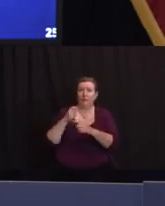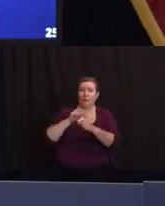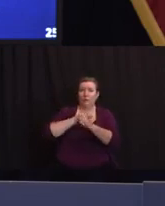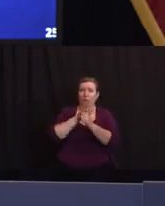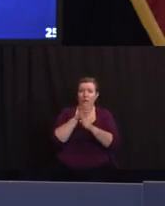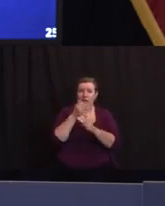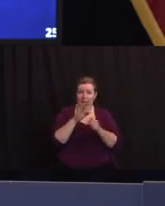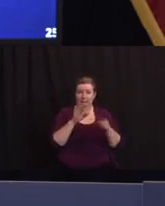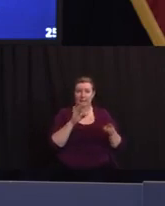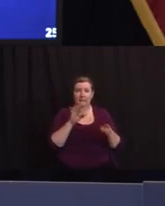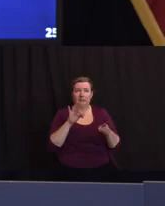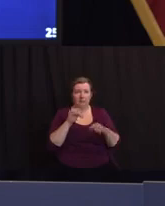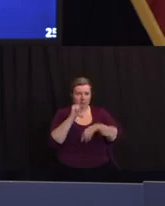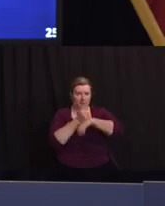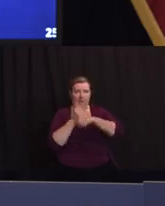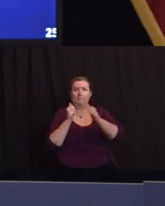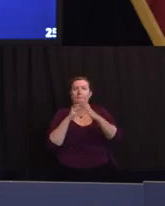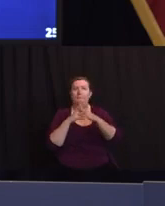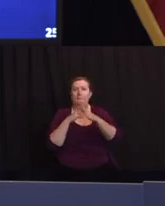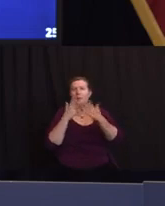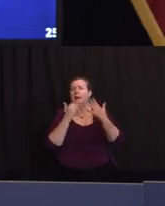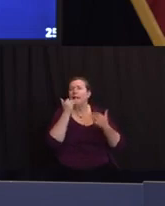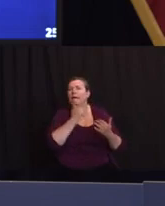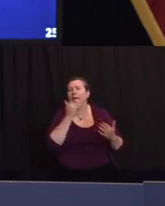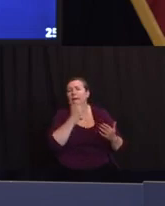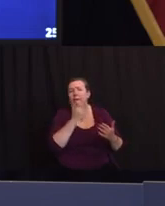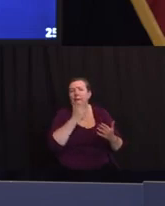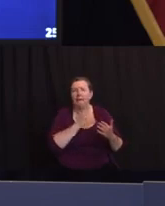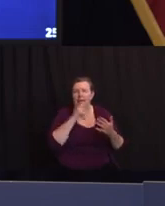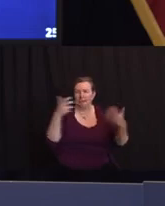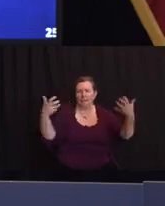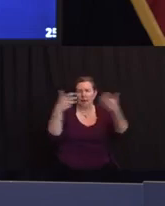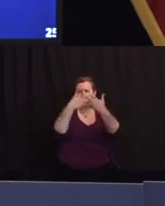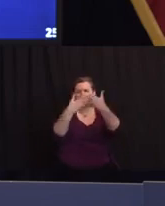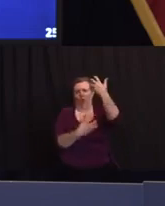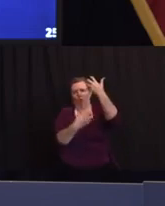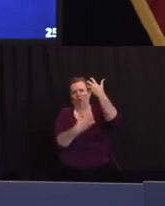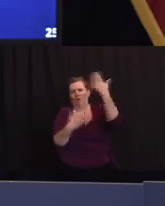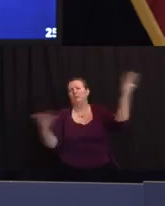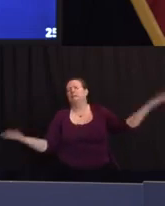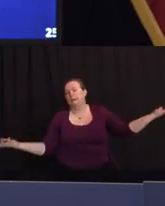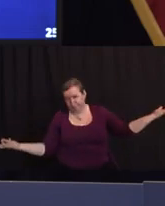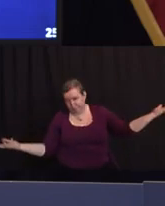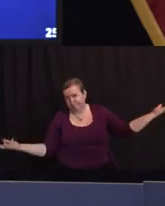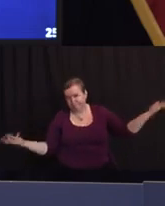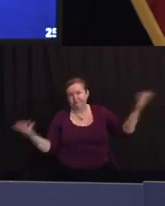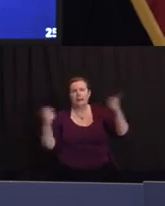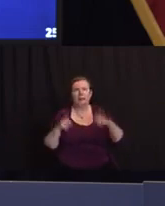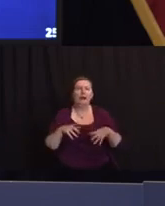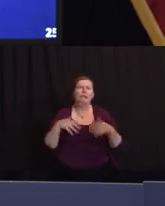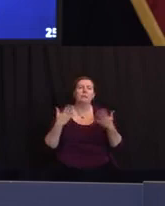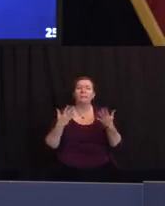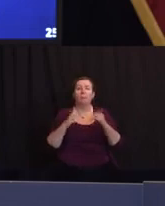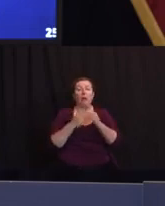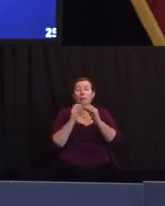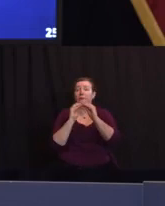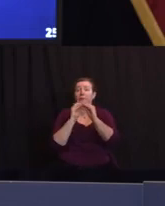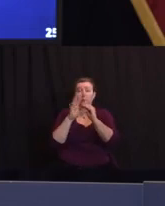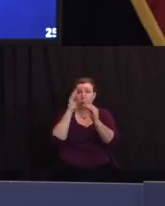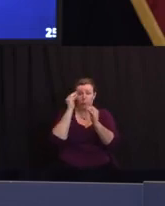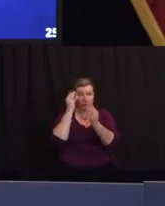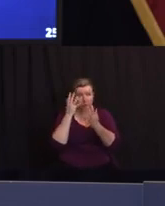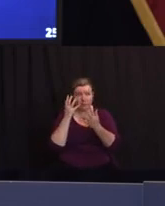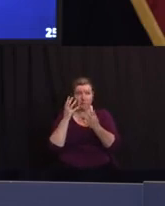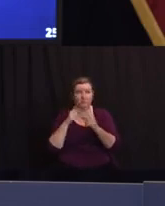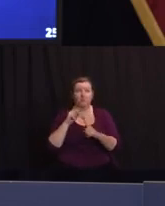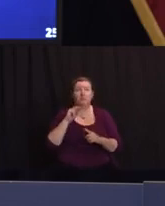site had errors or does not match what the user is entering. To correct their information in NJIIS, the